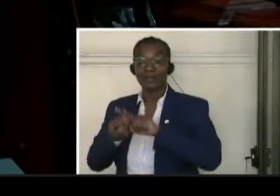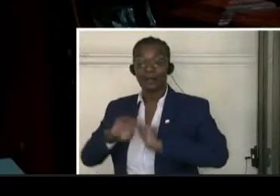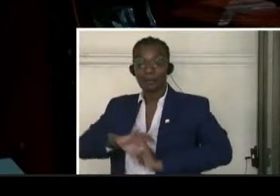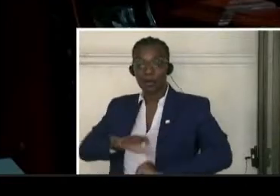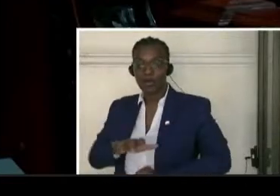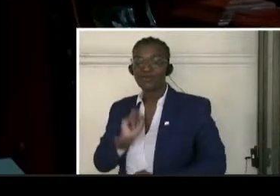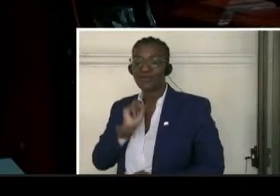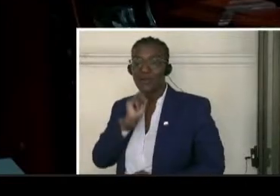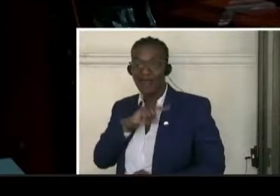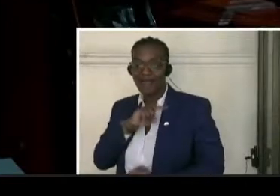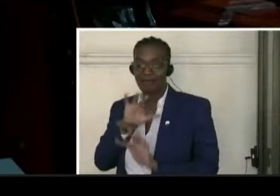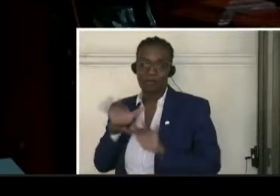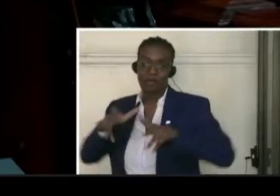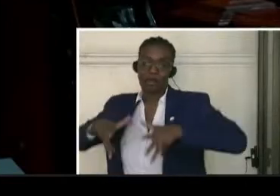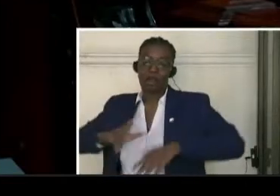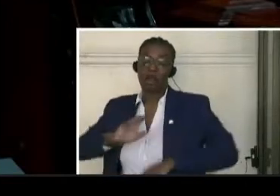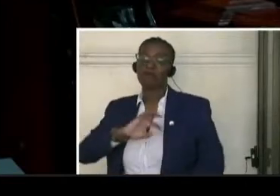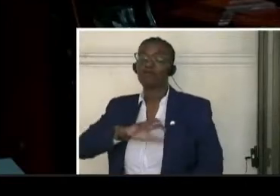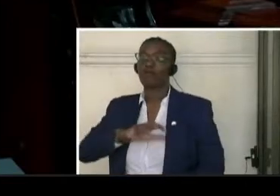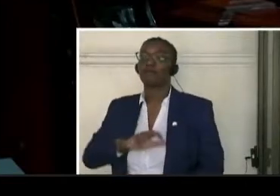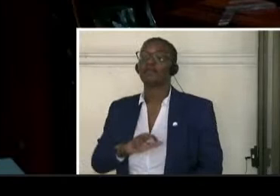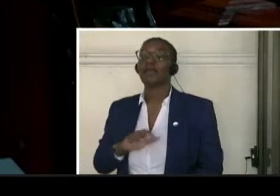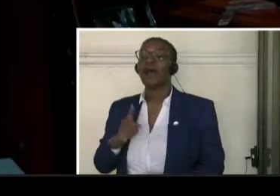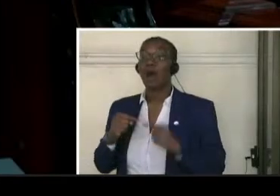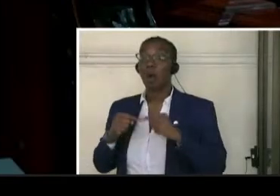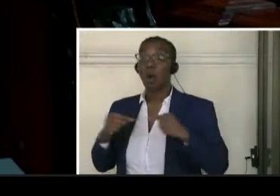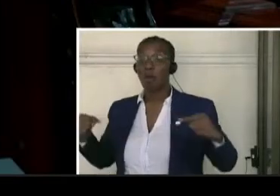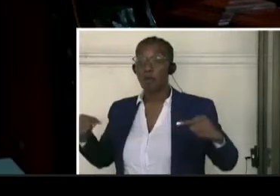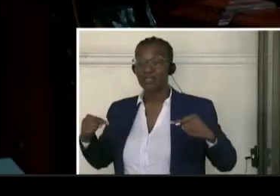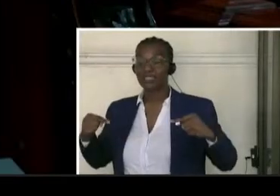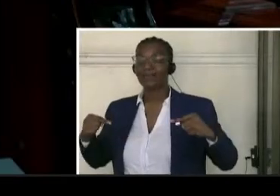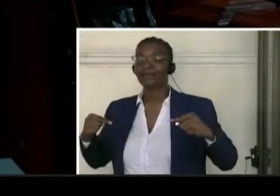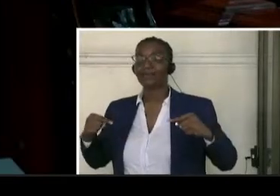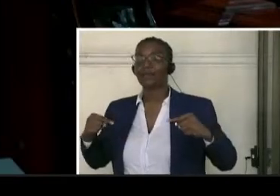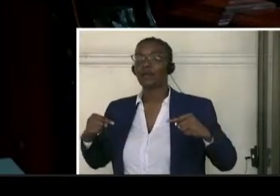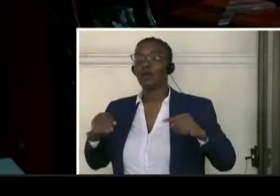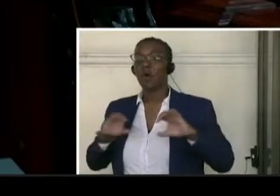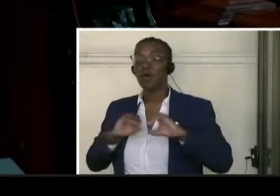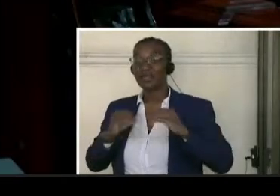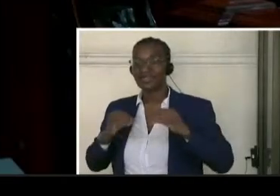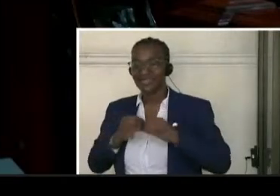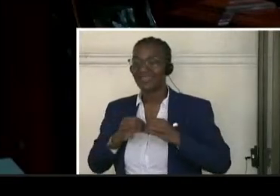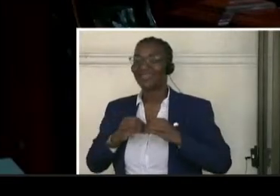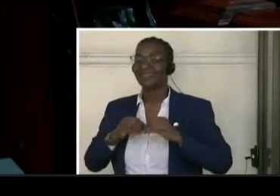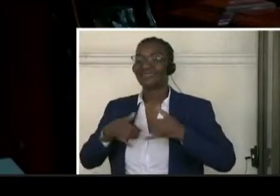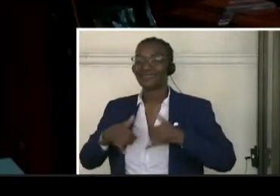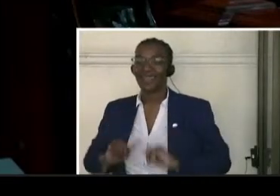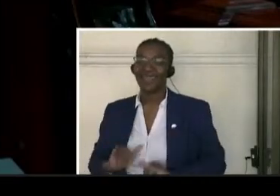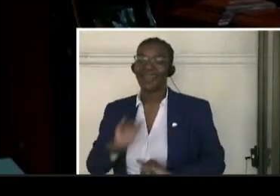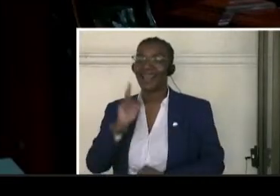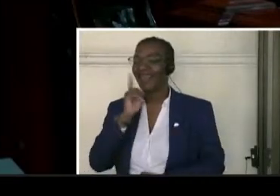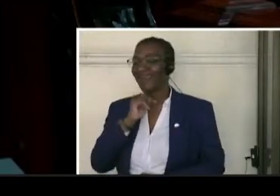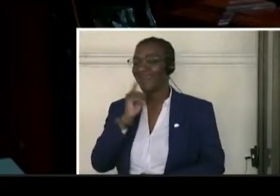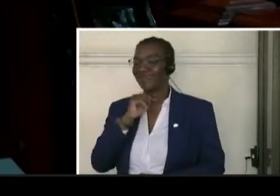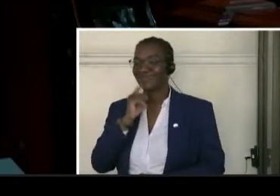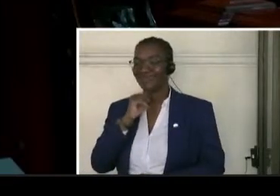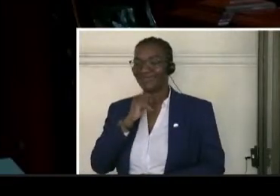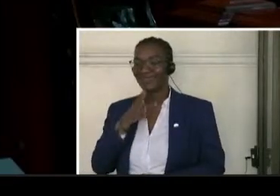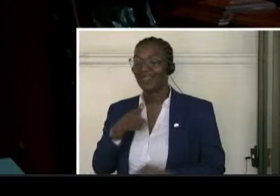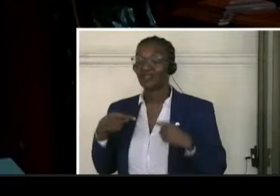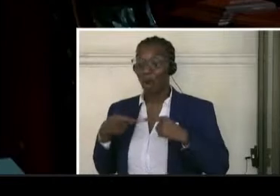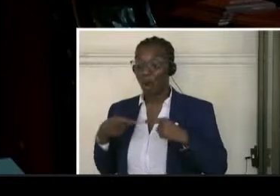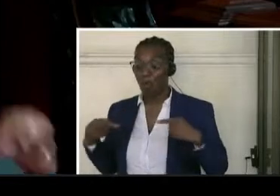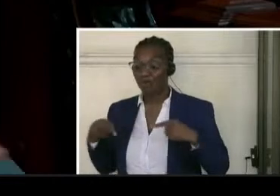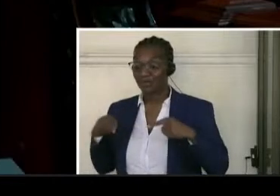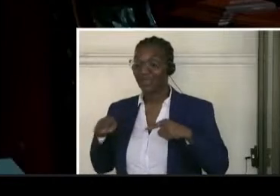to lie to the people of this province. Our opposition party is so weak that it lives on lies every day. It's an